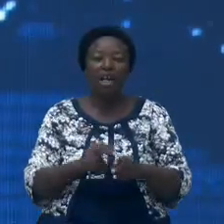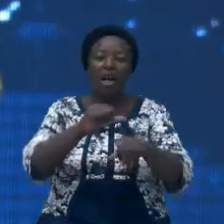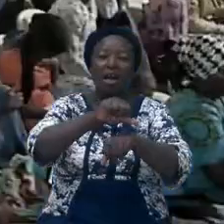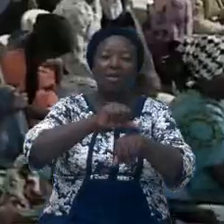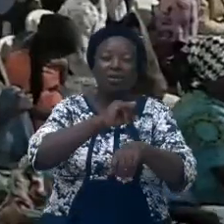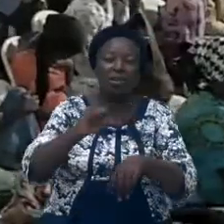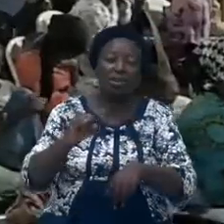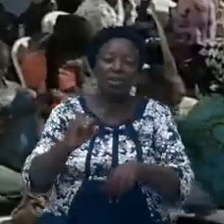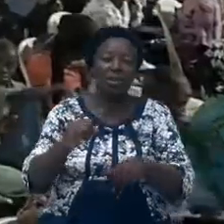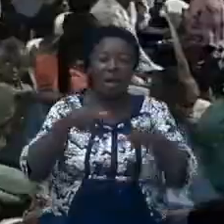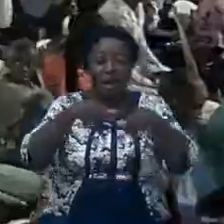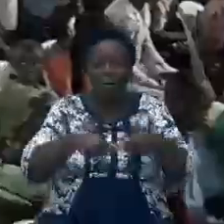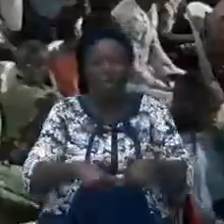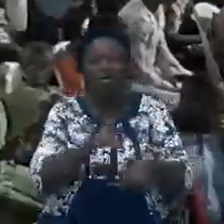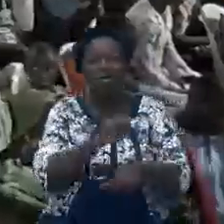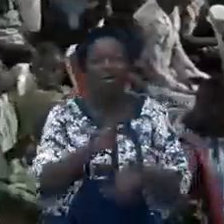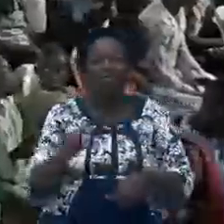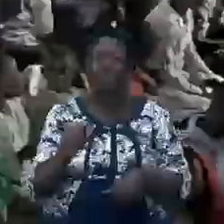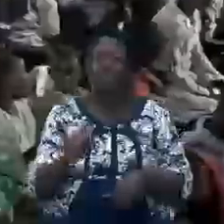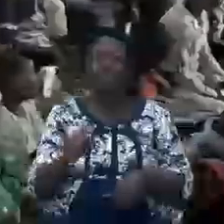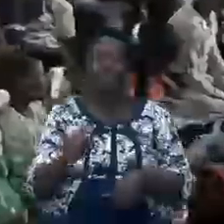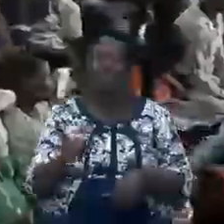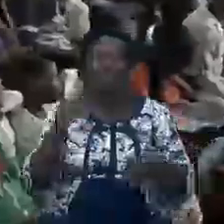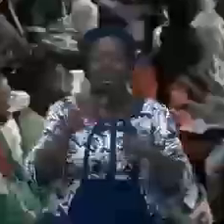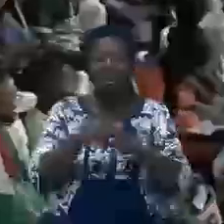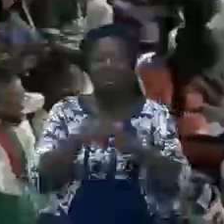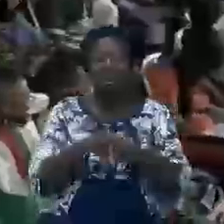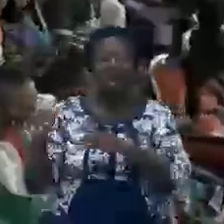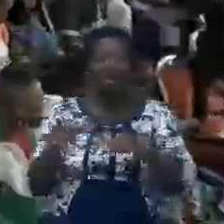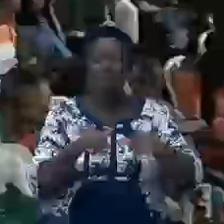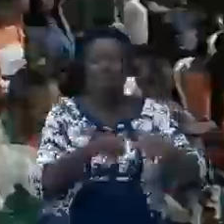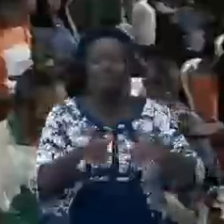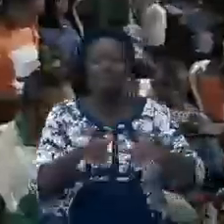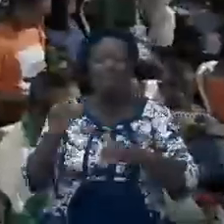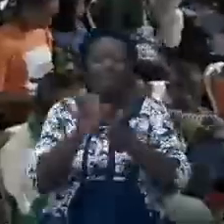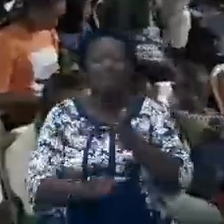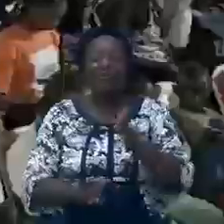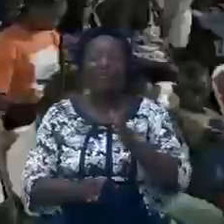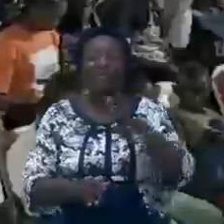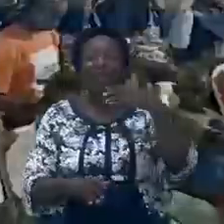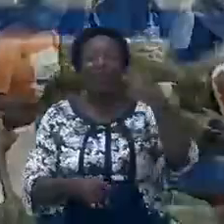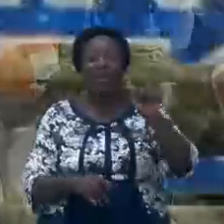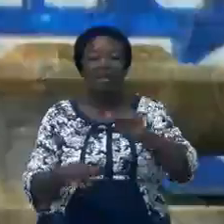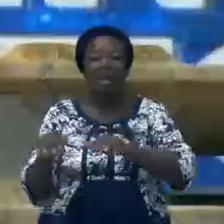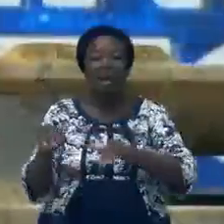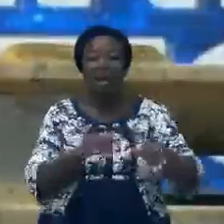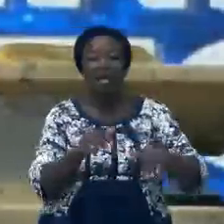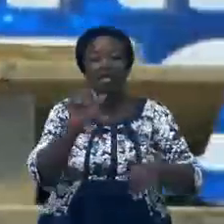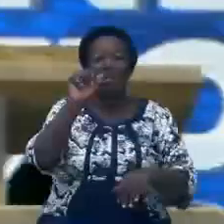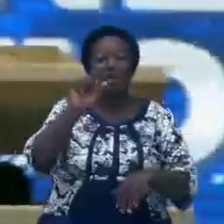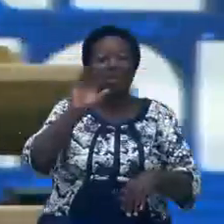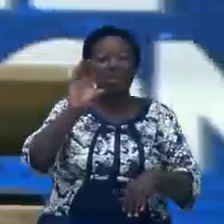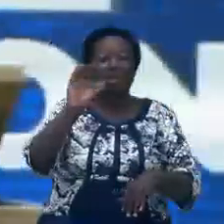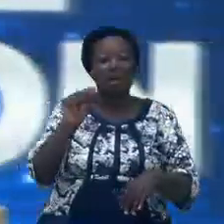jesus name anointing abiding look at acts chapter 10 a